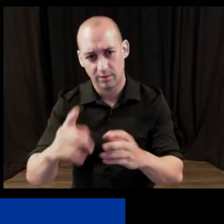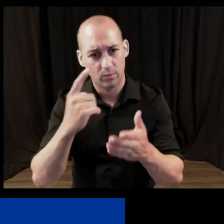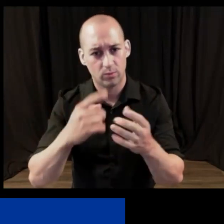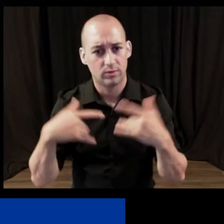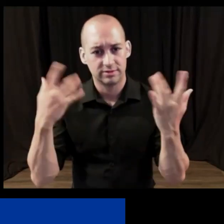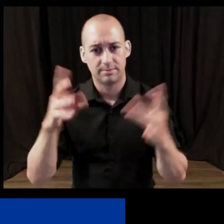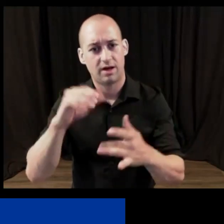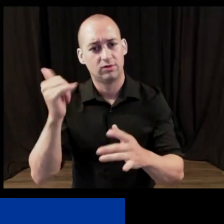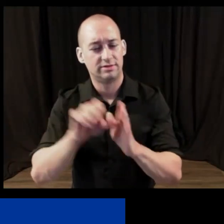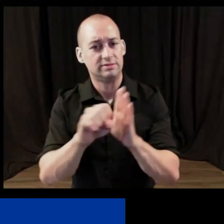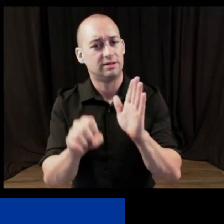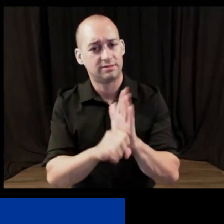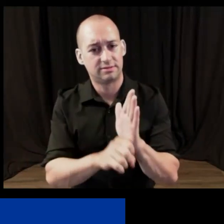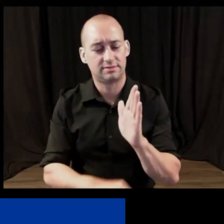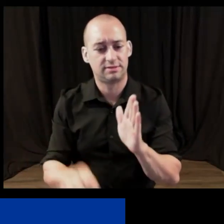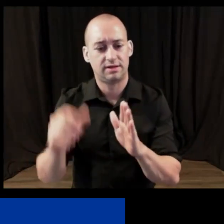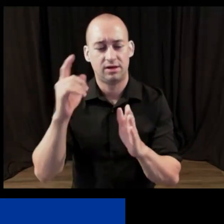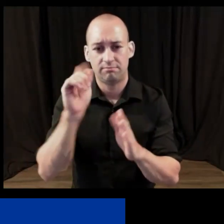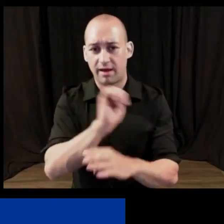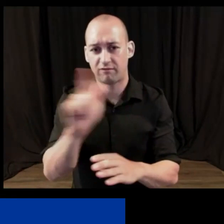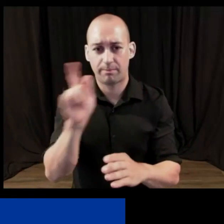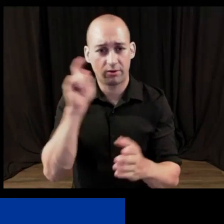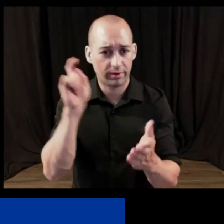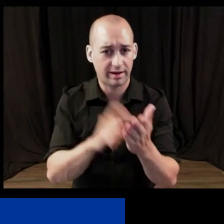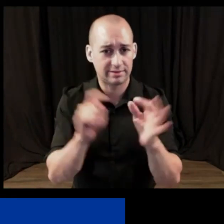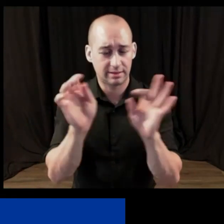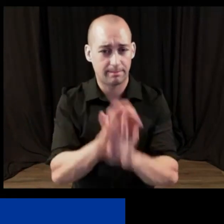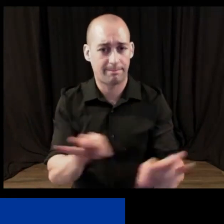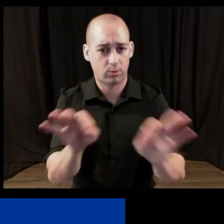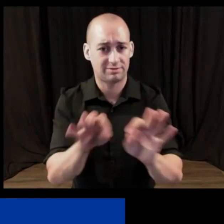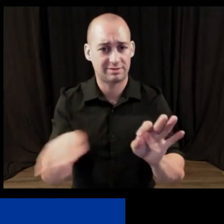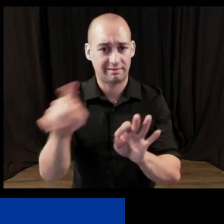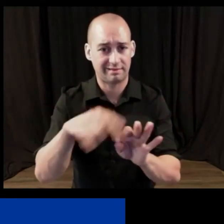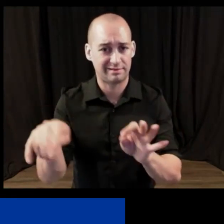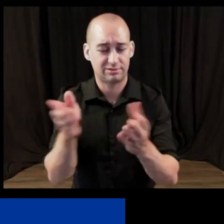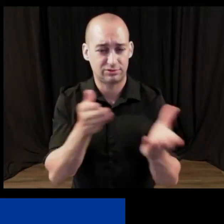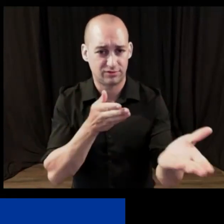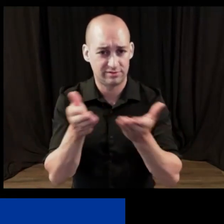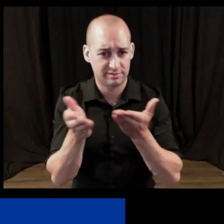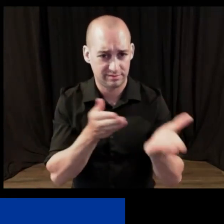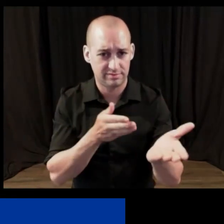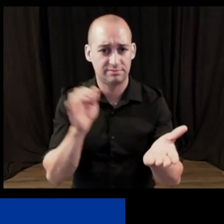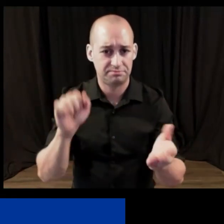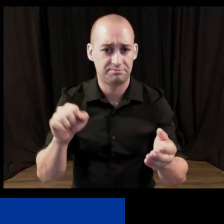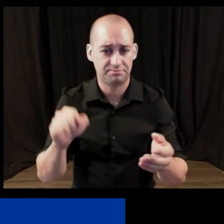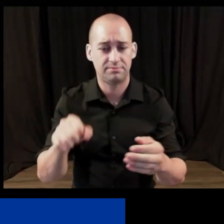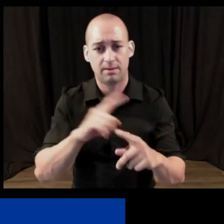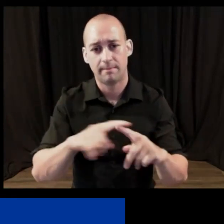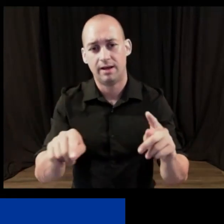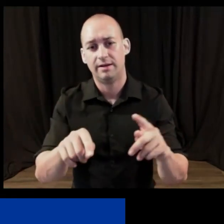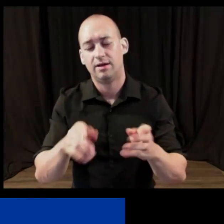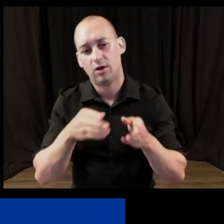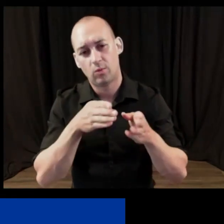while everyone recognizes the importance of those services, there may be models of delivering them